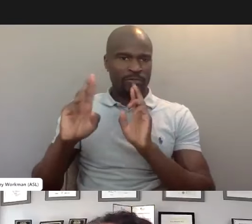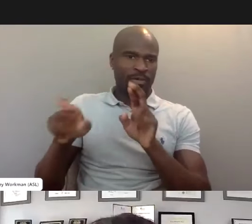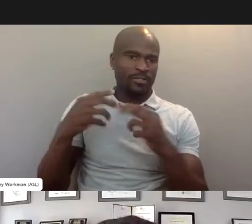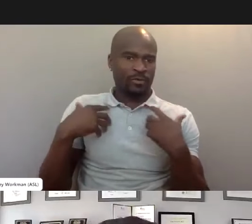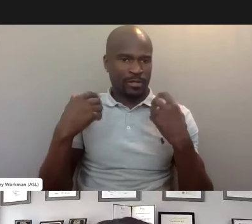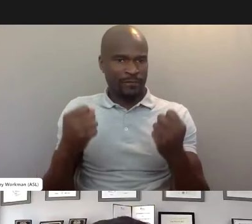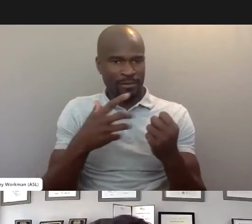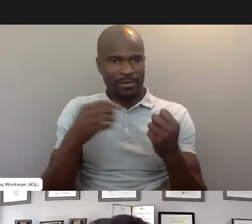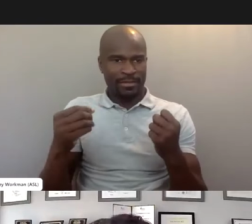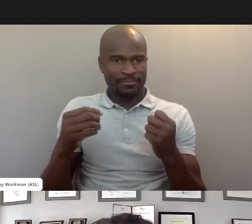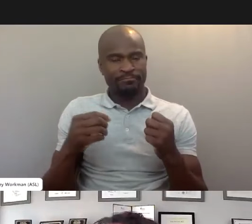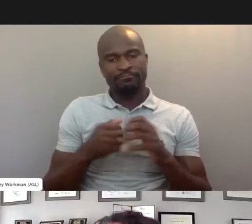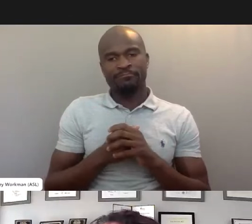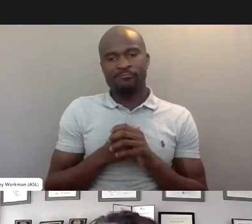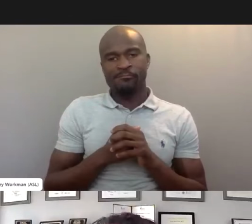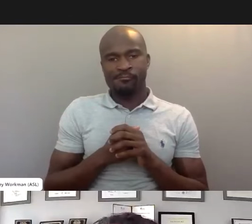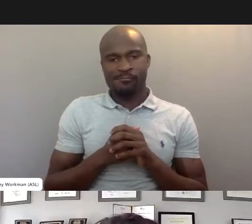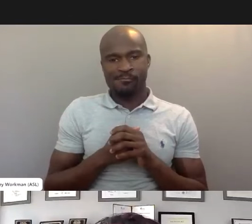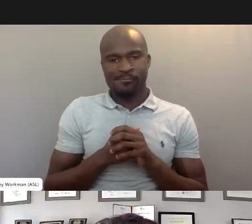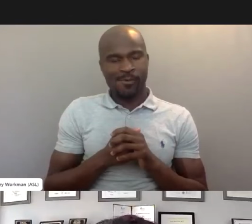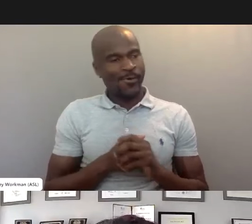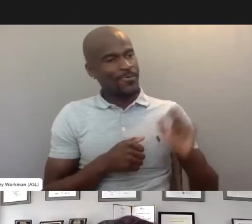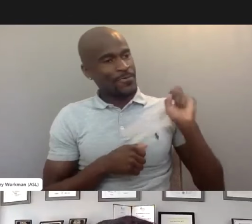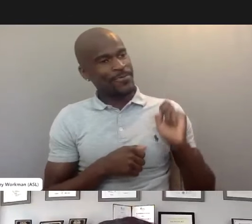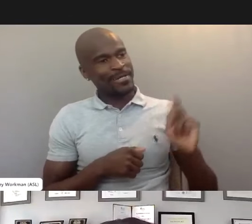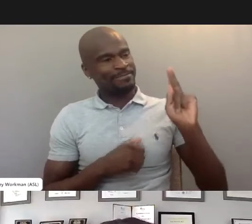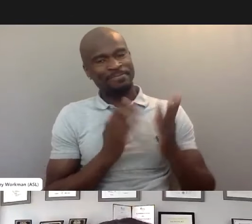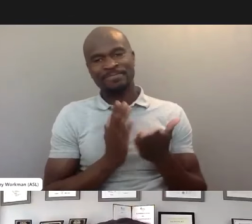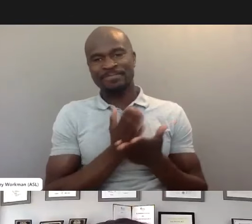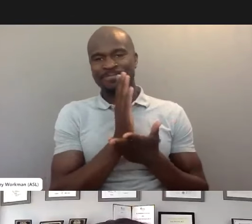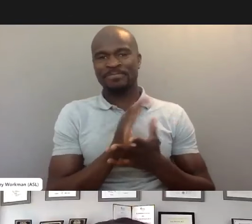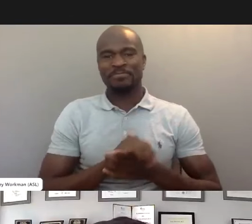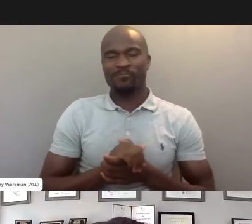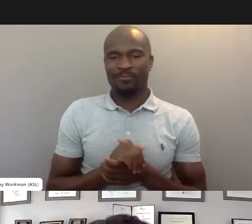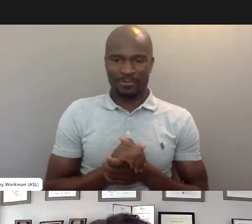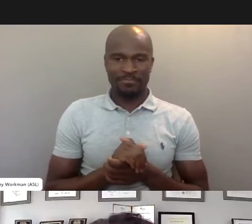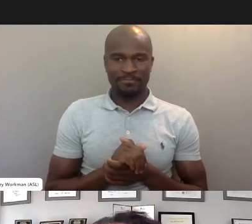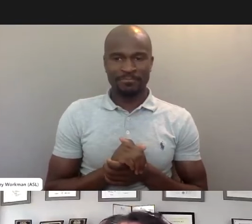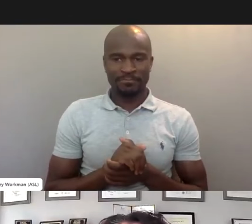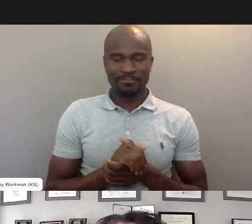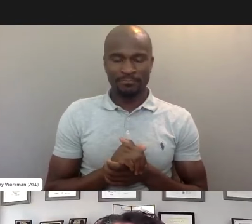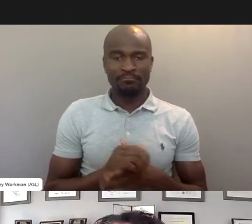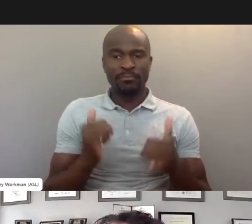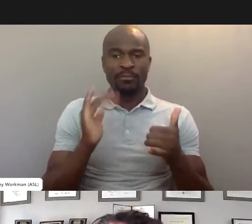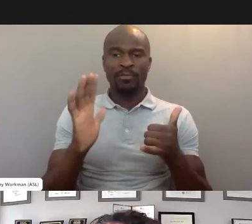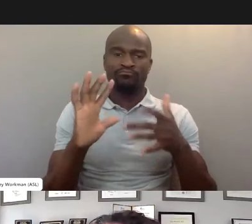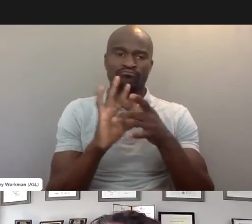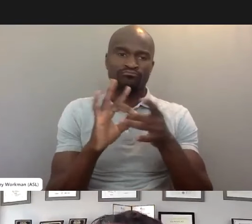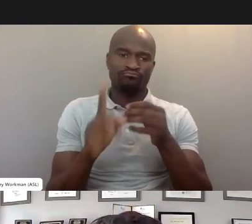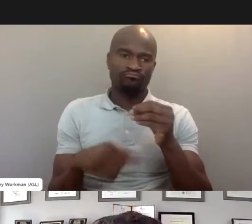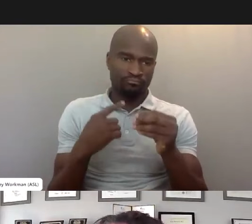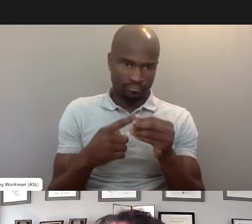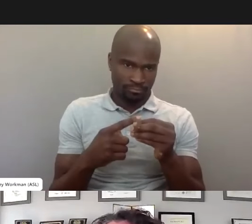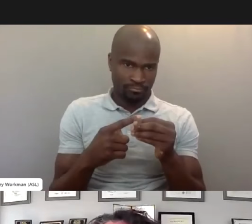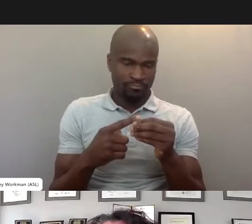you. All right. So I'm going to just talk a little bit, orient